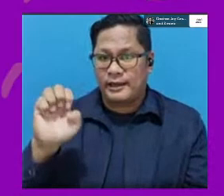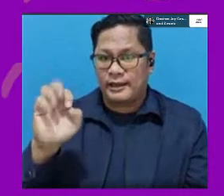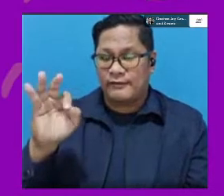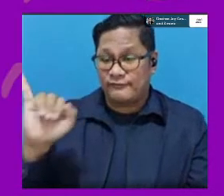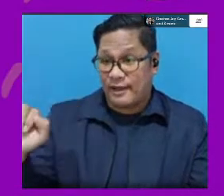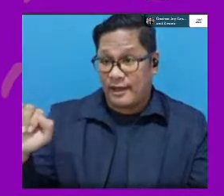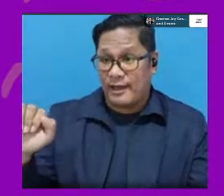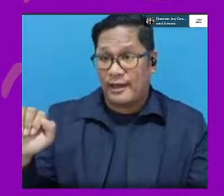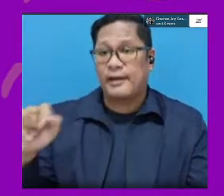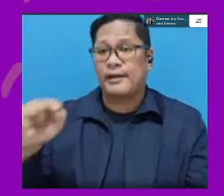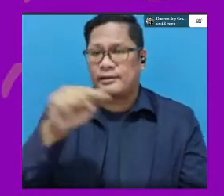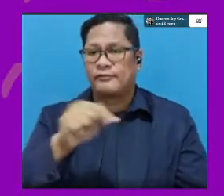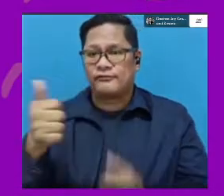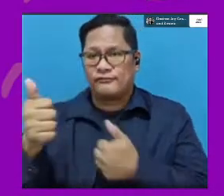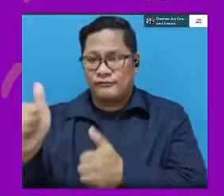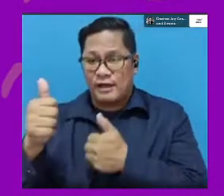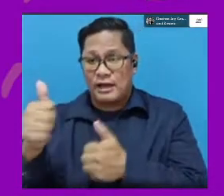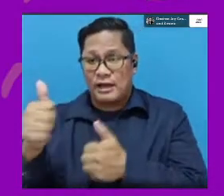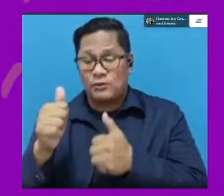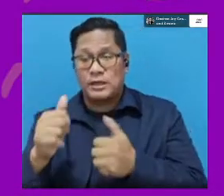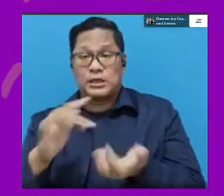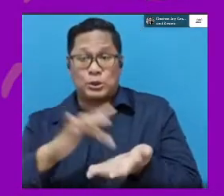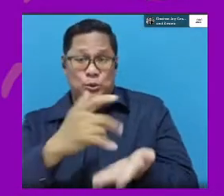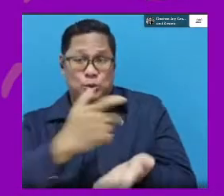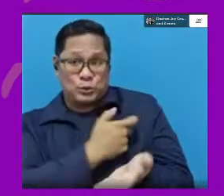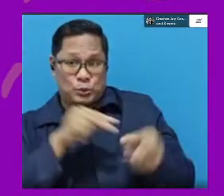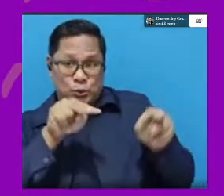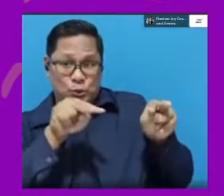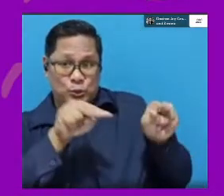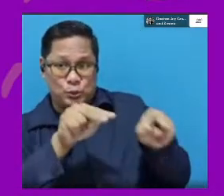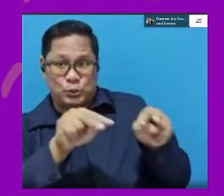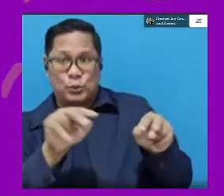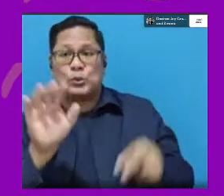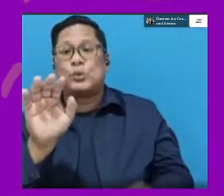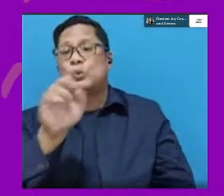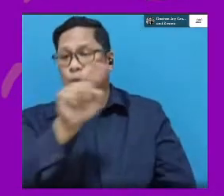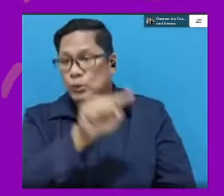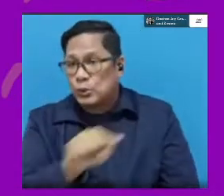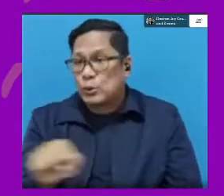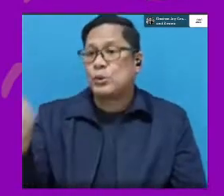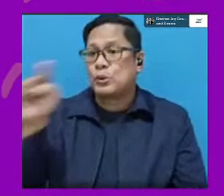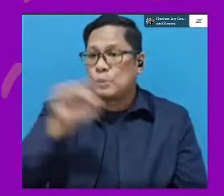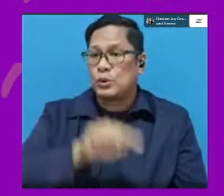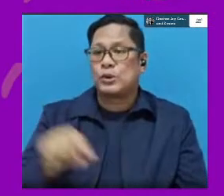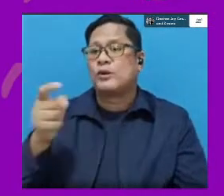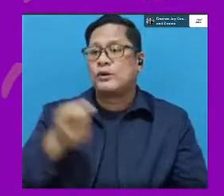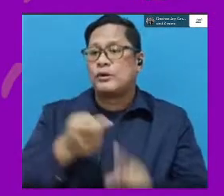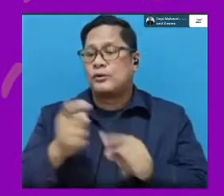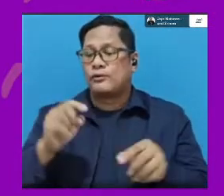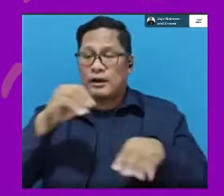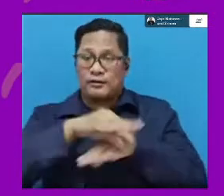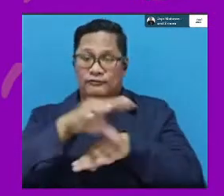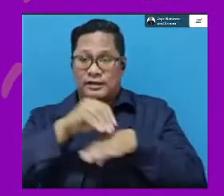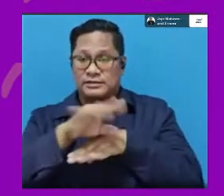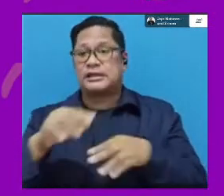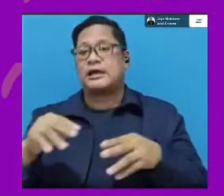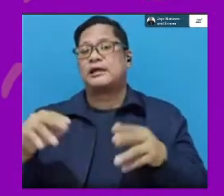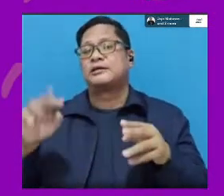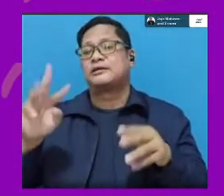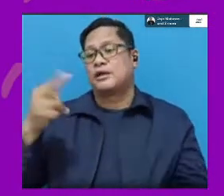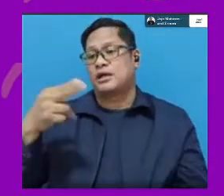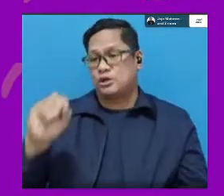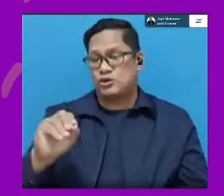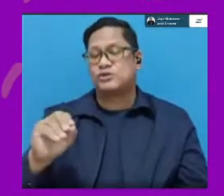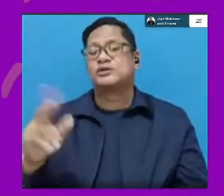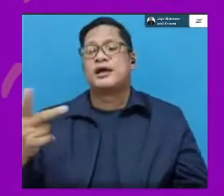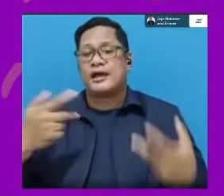following immunization surveillance cycle. So with the guidance of WHO, we have this vaccine